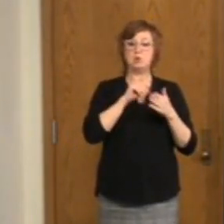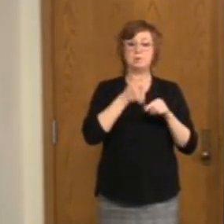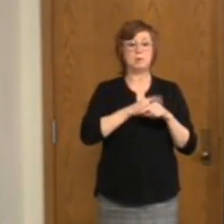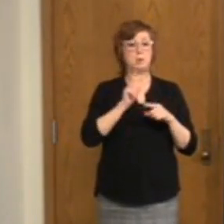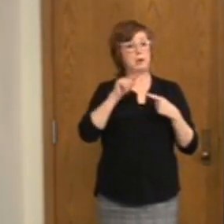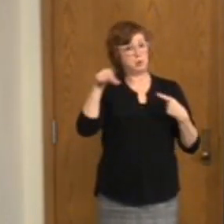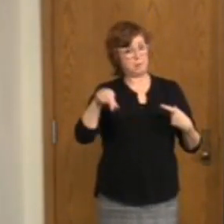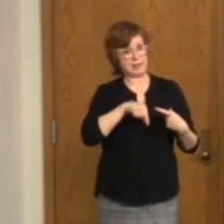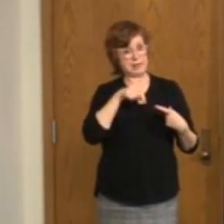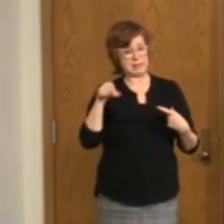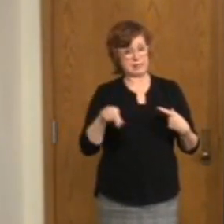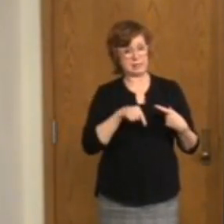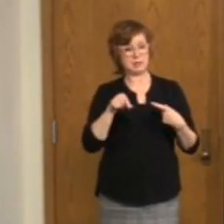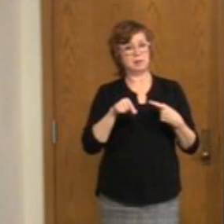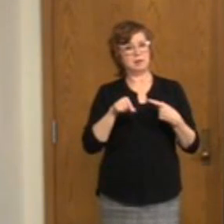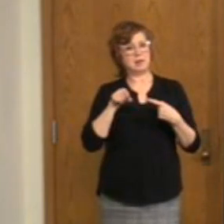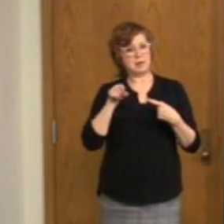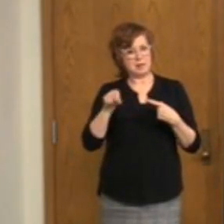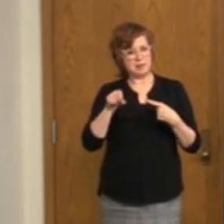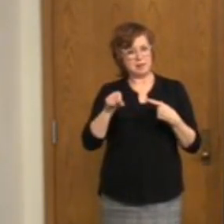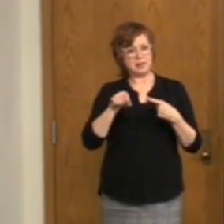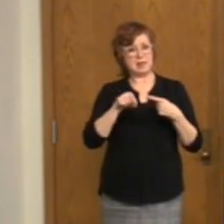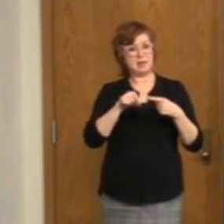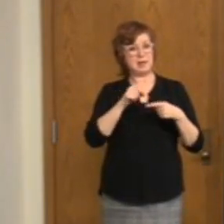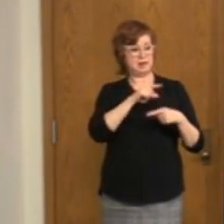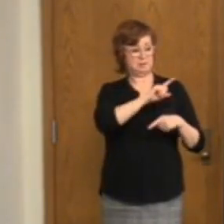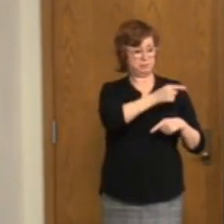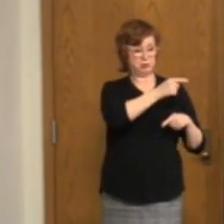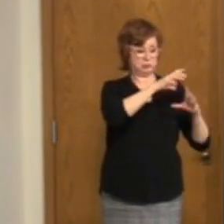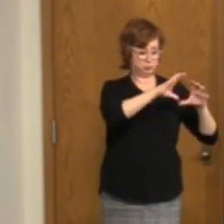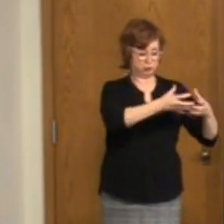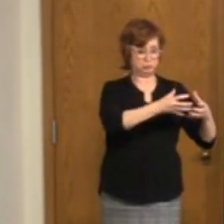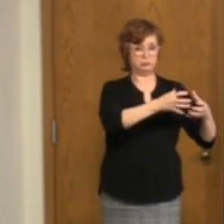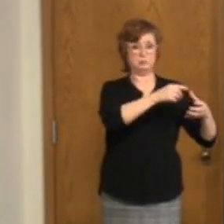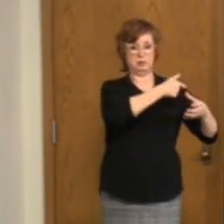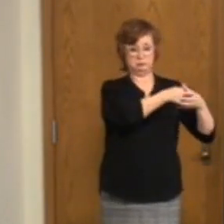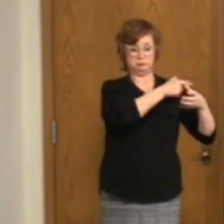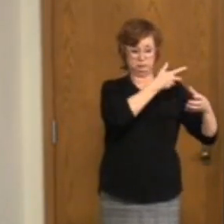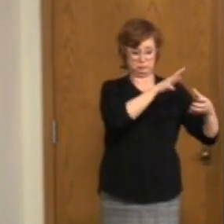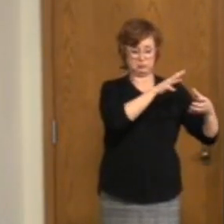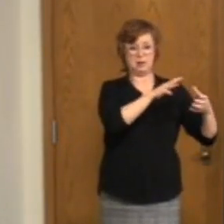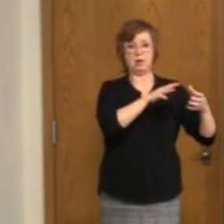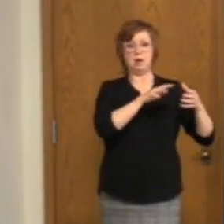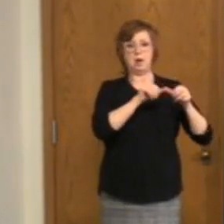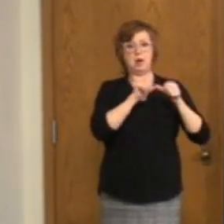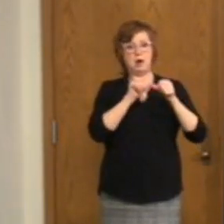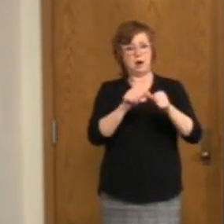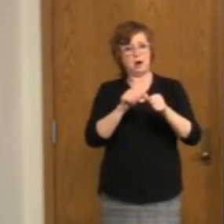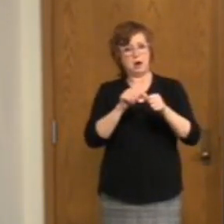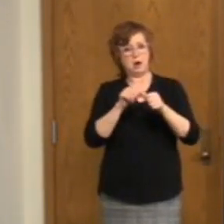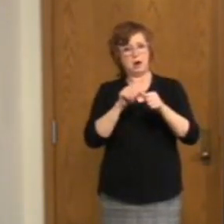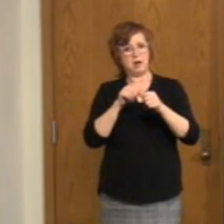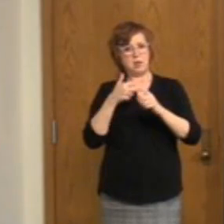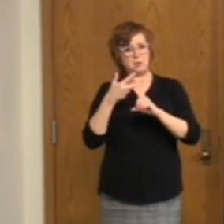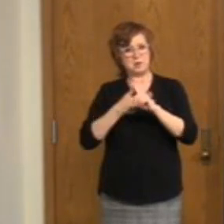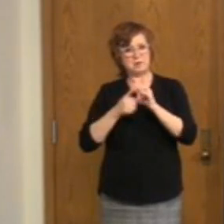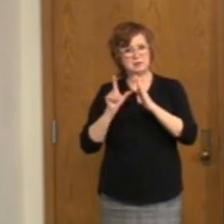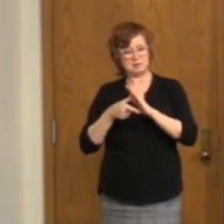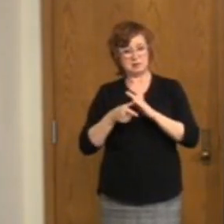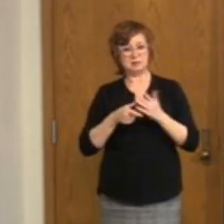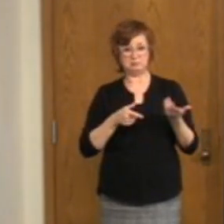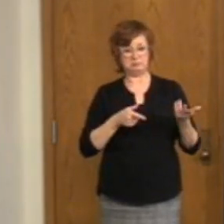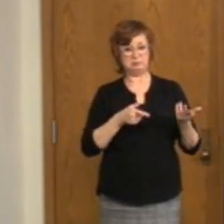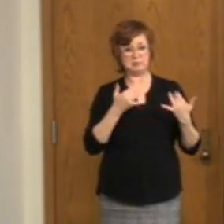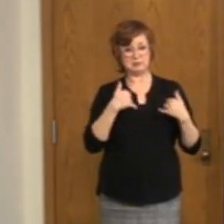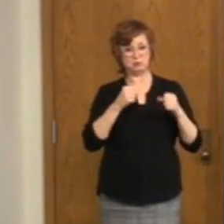is now 60 days plus, is again showing high efficacy with one dose. And so is BC data. So that's one body of evidence